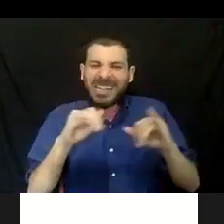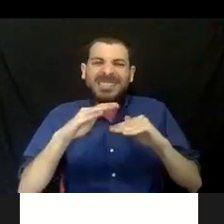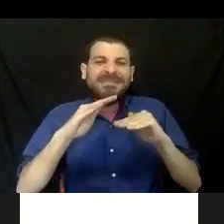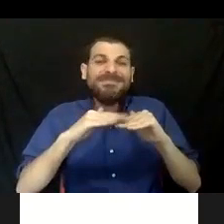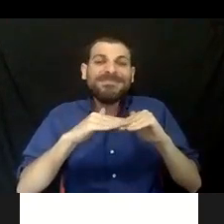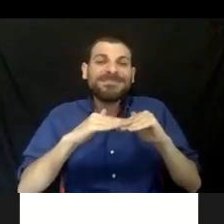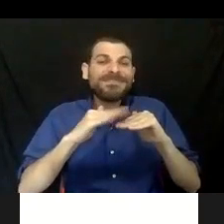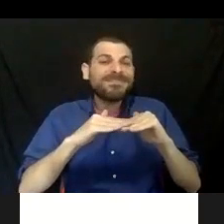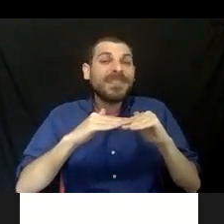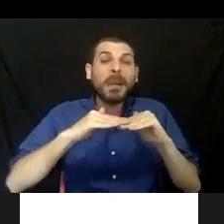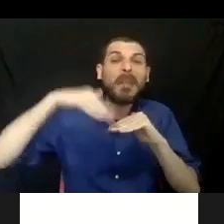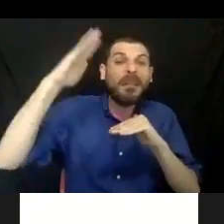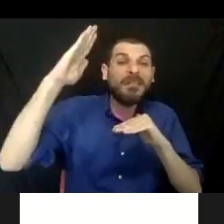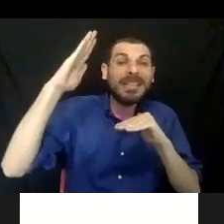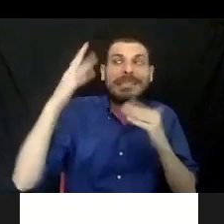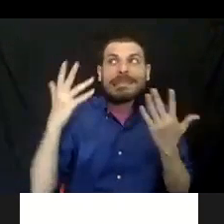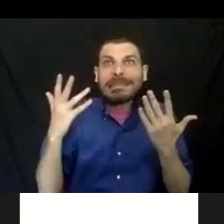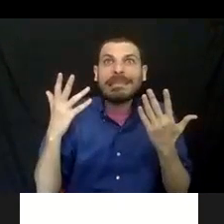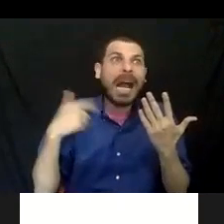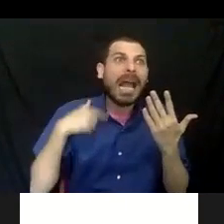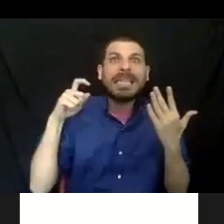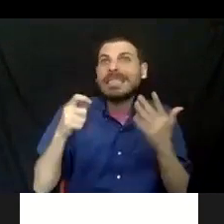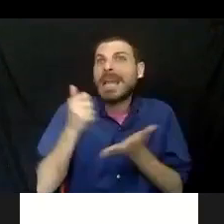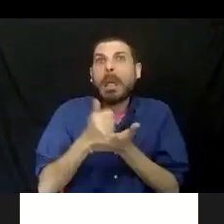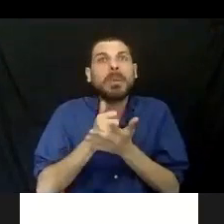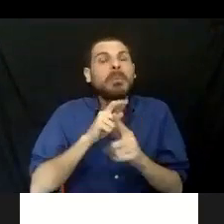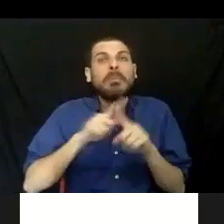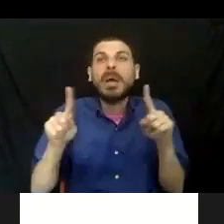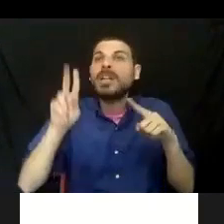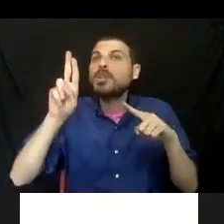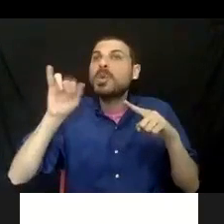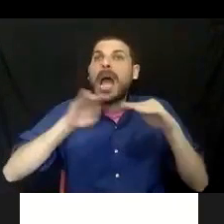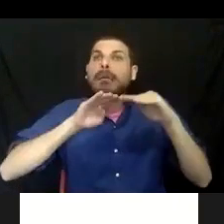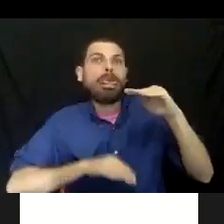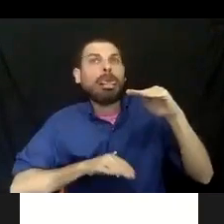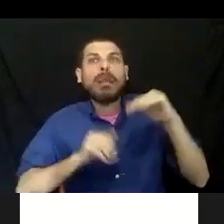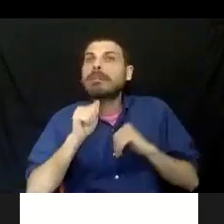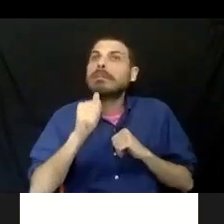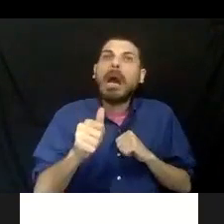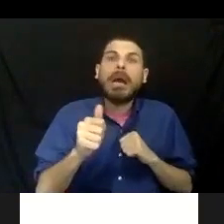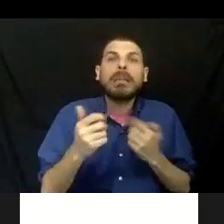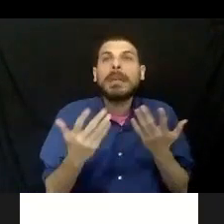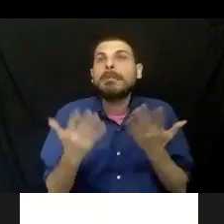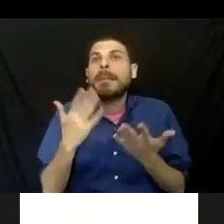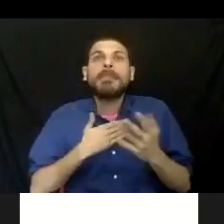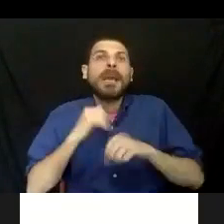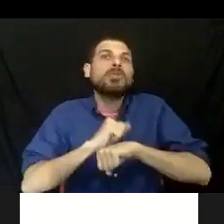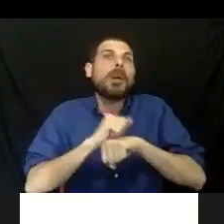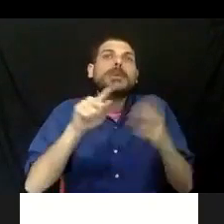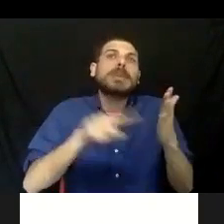were, just about to start a job and that job was canceled due to